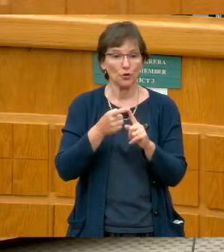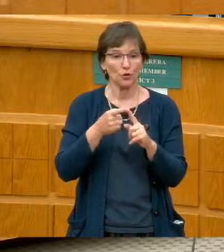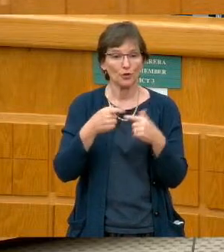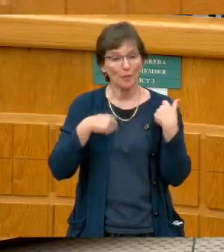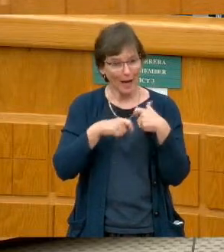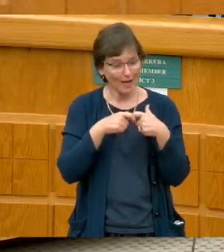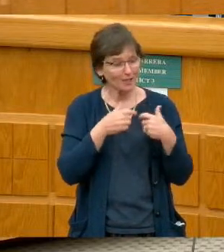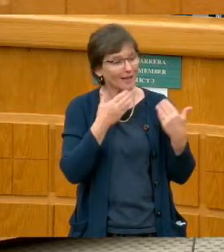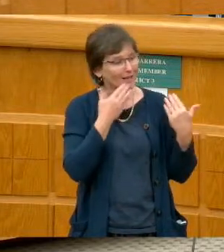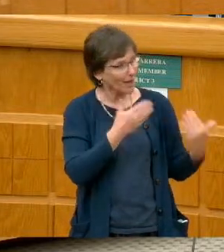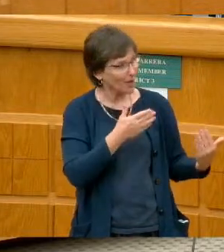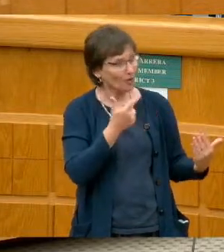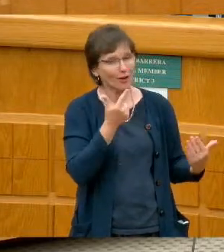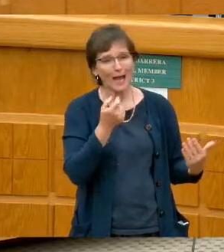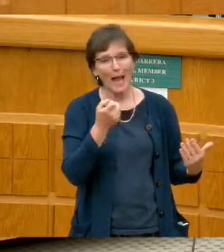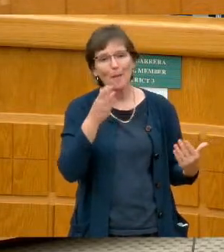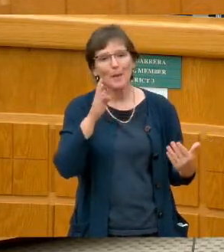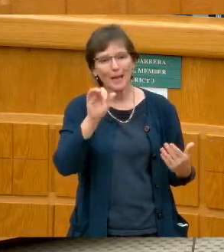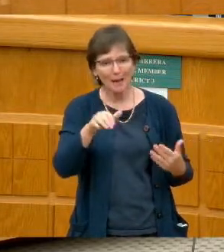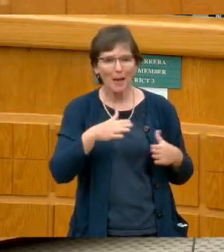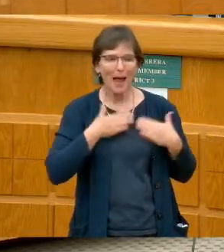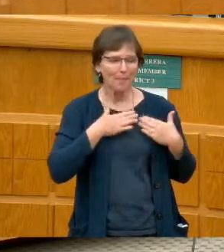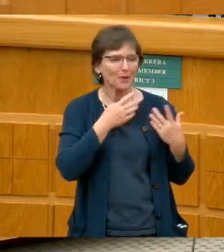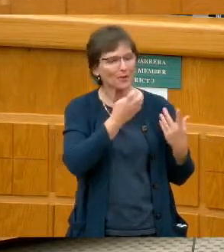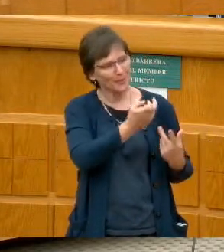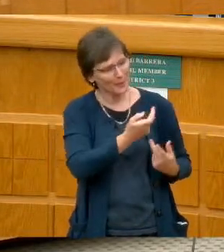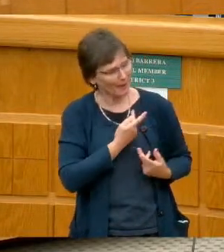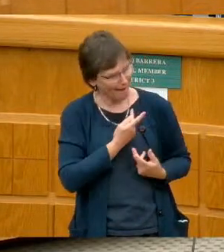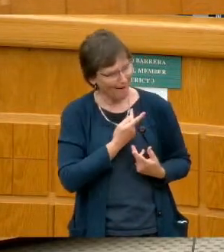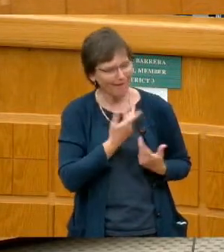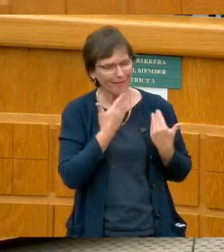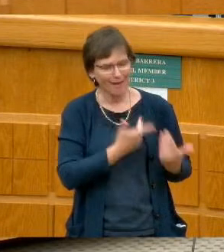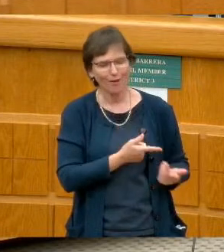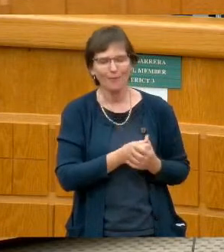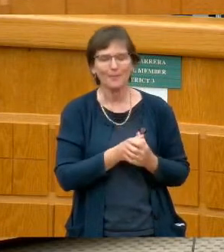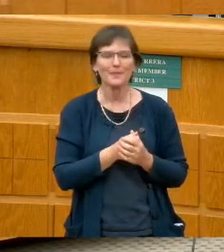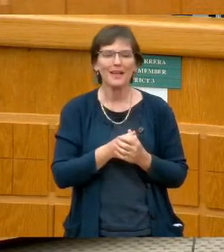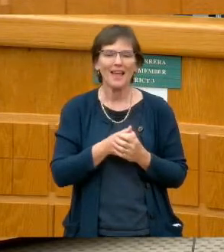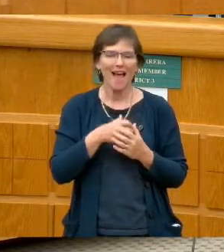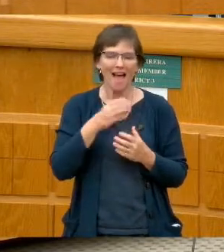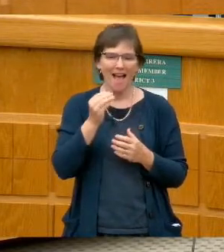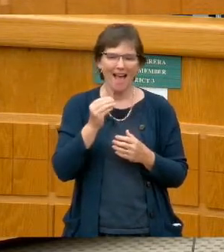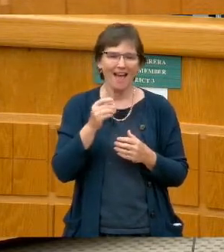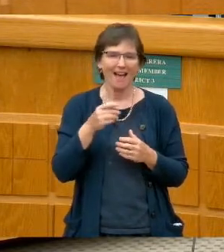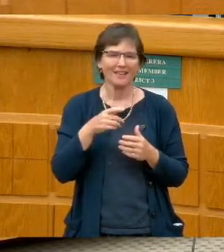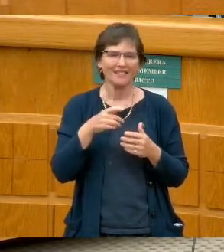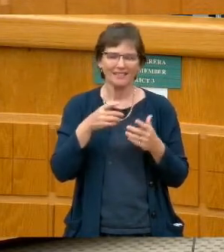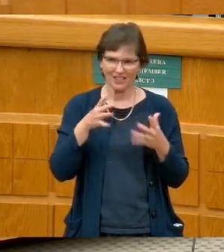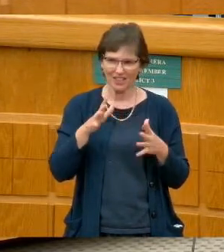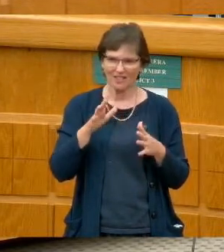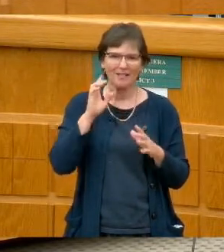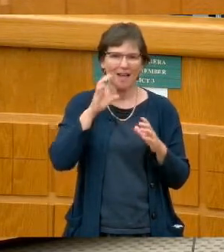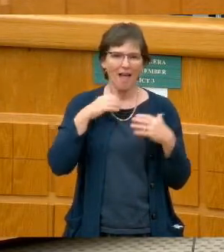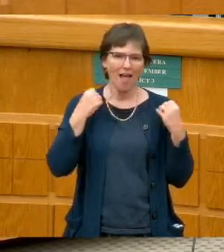Gabby, hi. And then Annette is going to come up and talk to us about some additional health matters. Thank you.